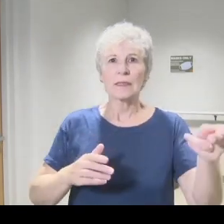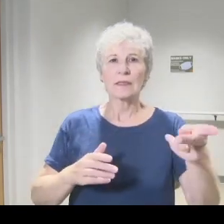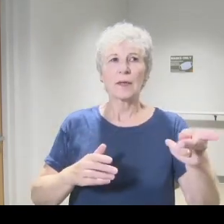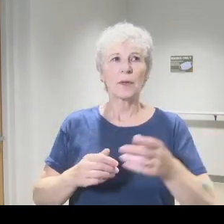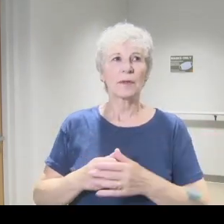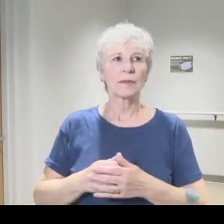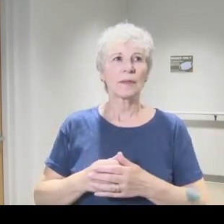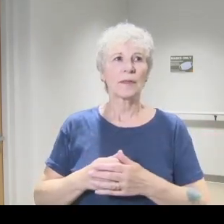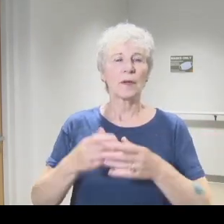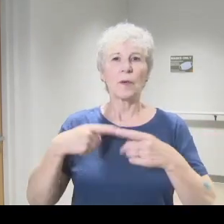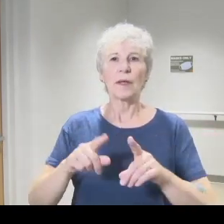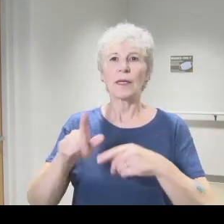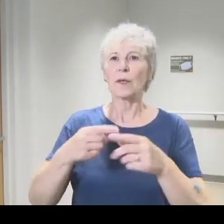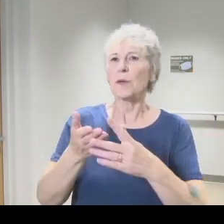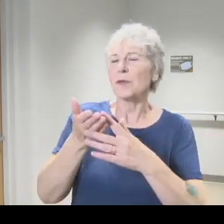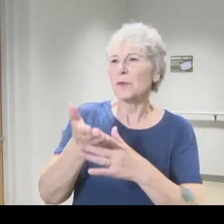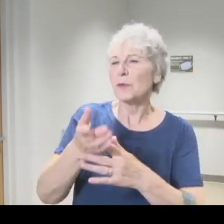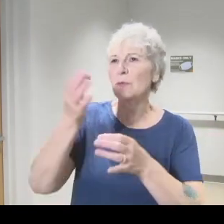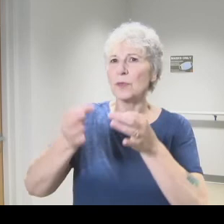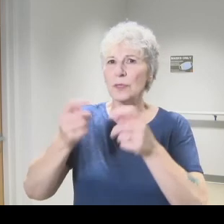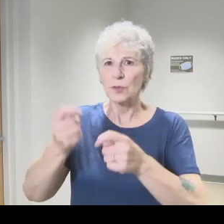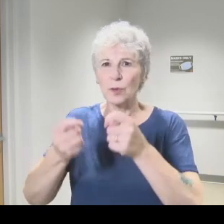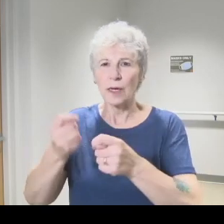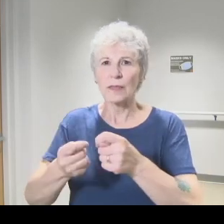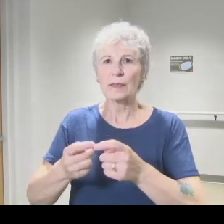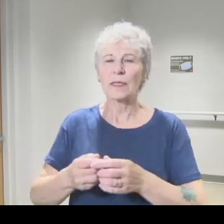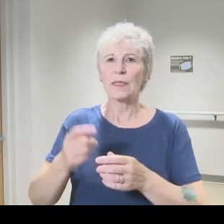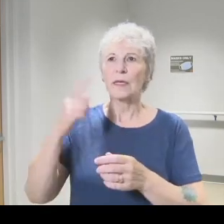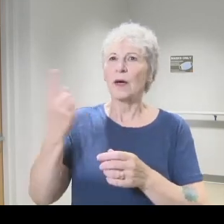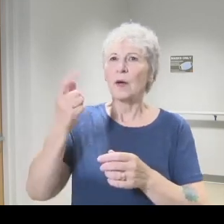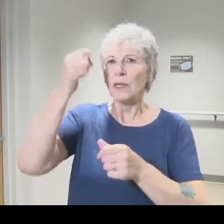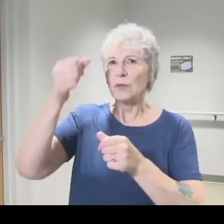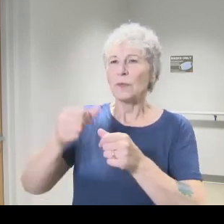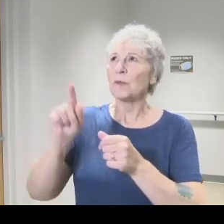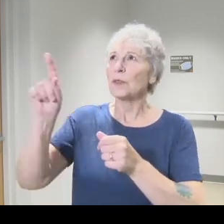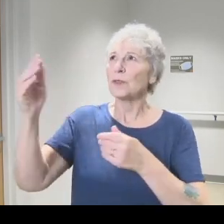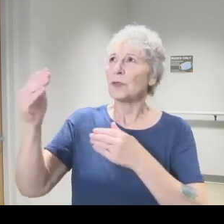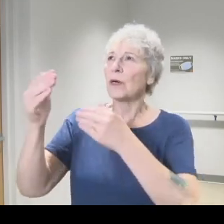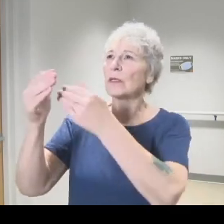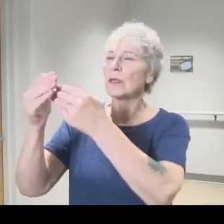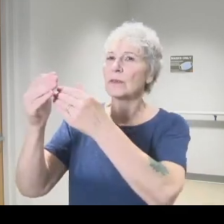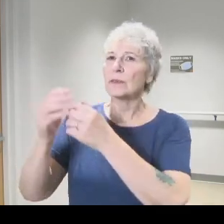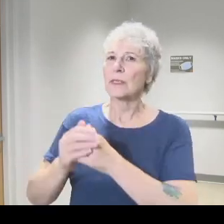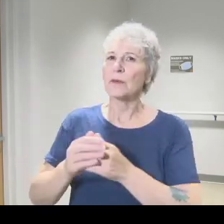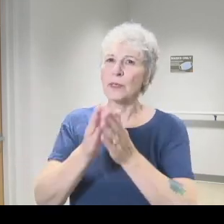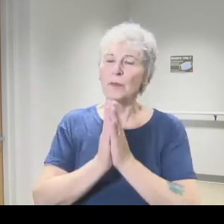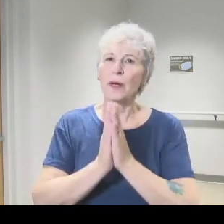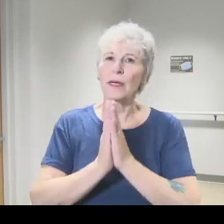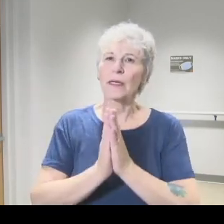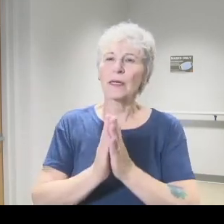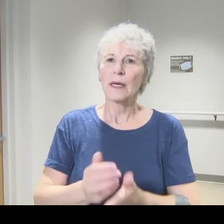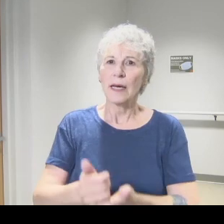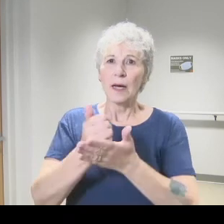that when they go through the trials that will come, Lord, that they'll remember you, that they'll draw close to you. We pray that you would help us